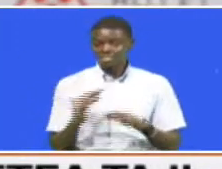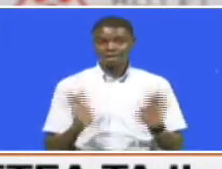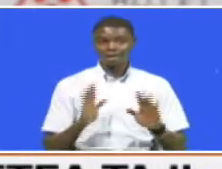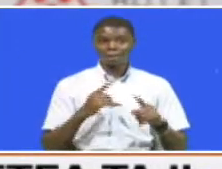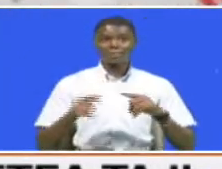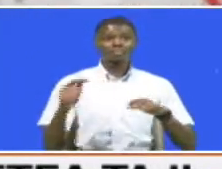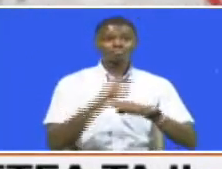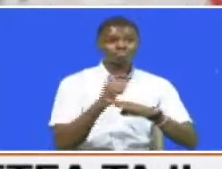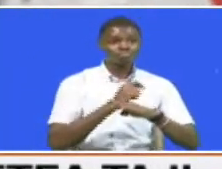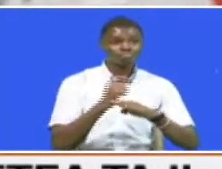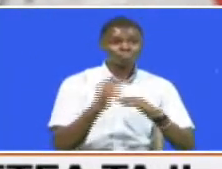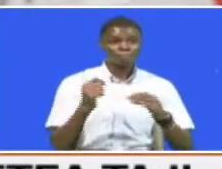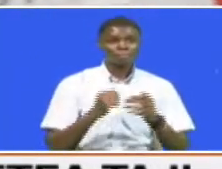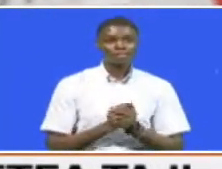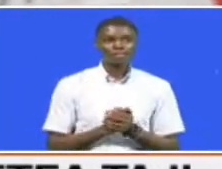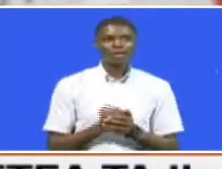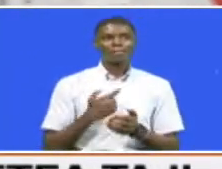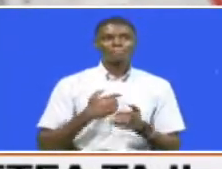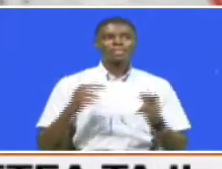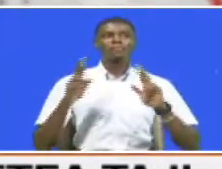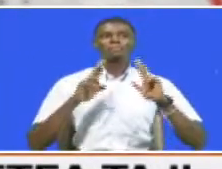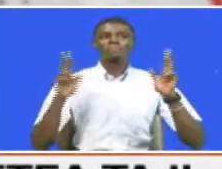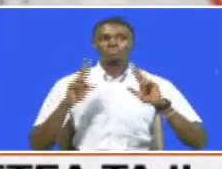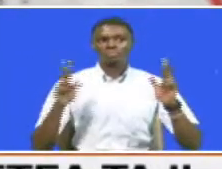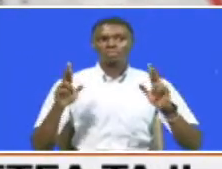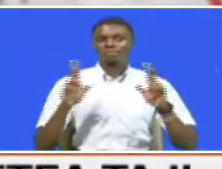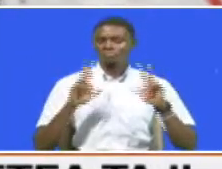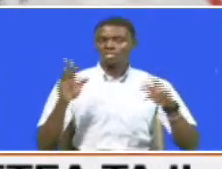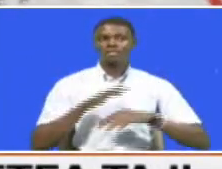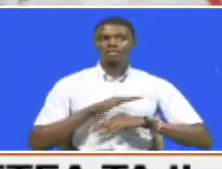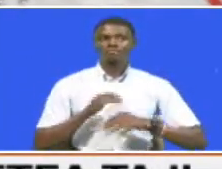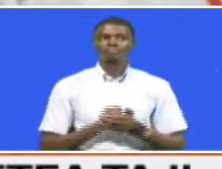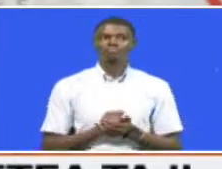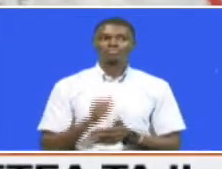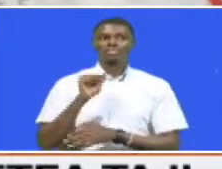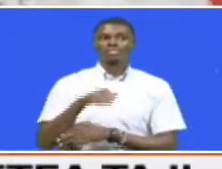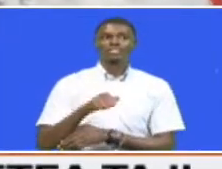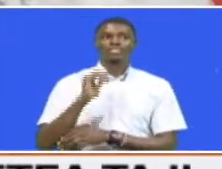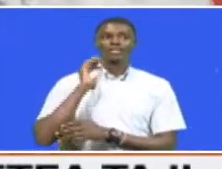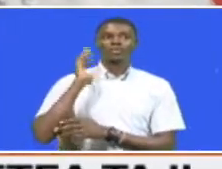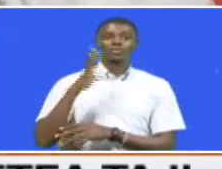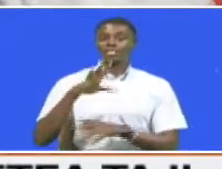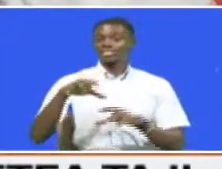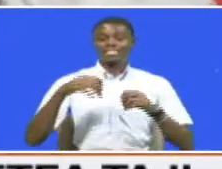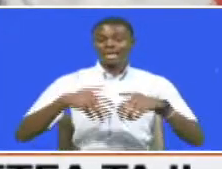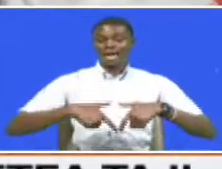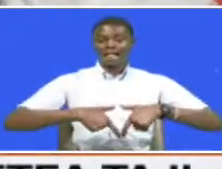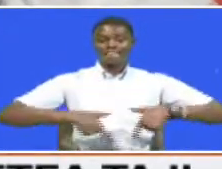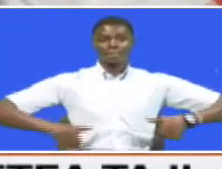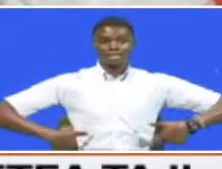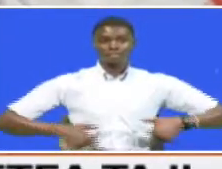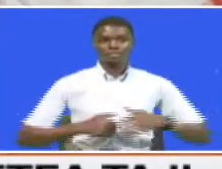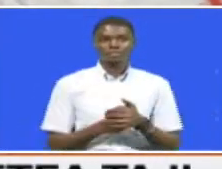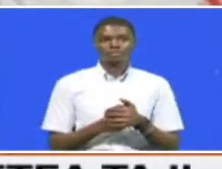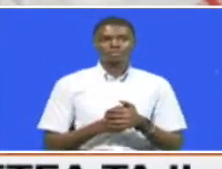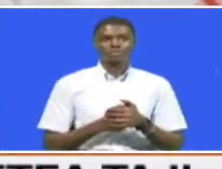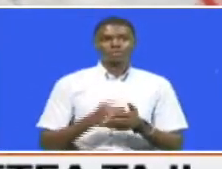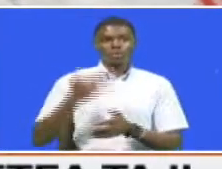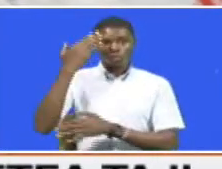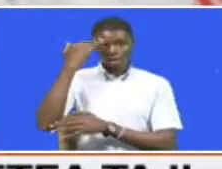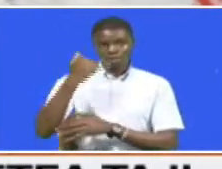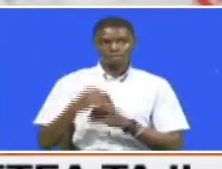na train. I'm very ready because I'm tried enough. Yeah, I'm going to take the belt. Because I'm